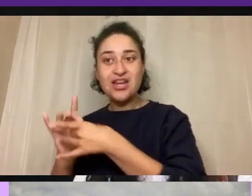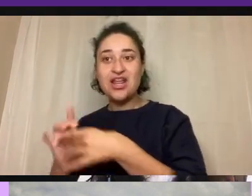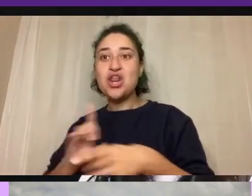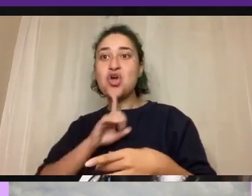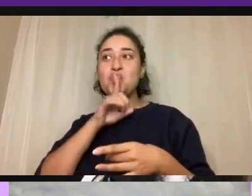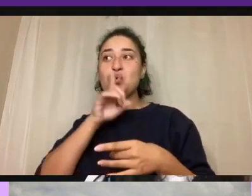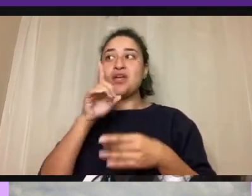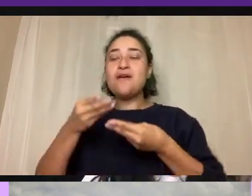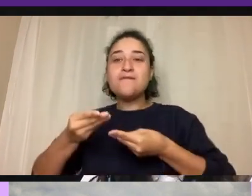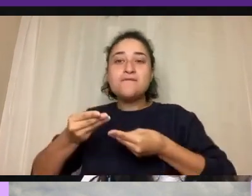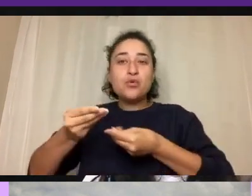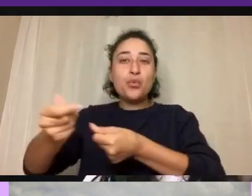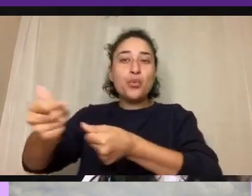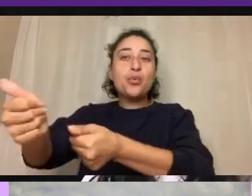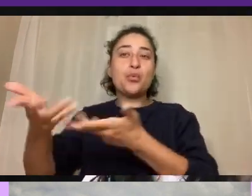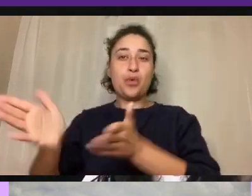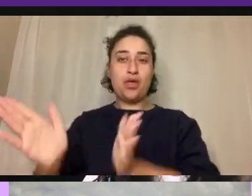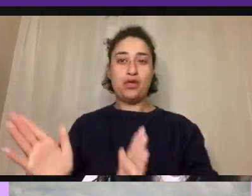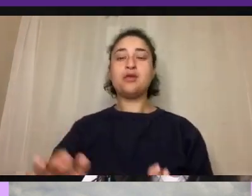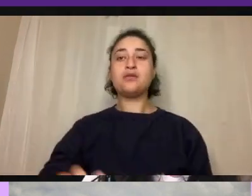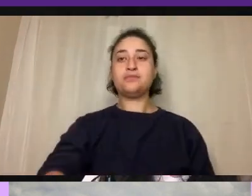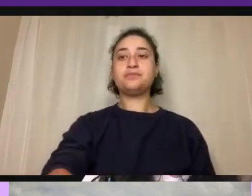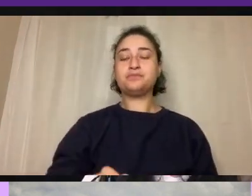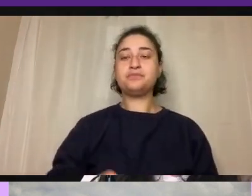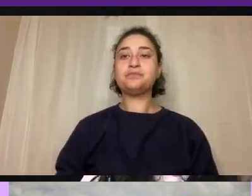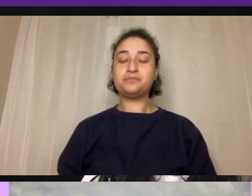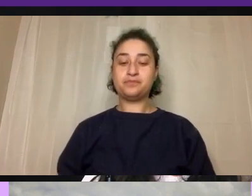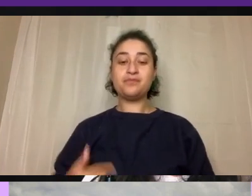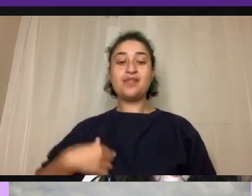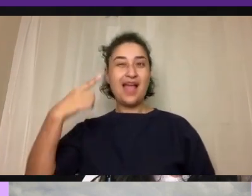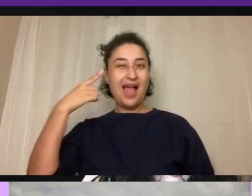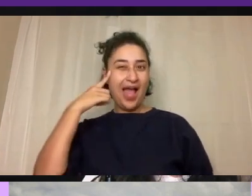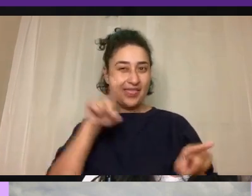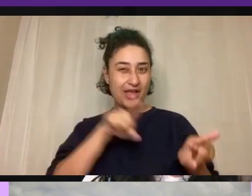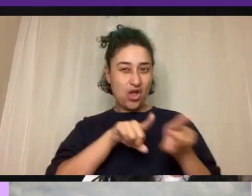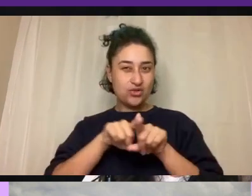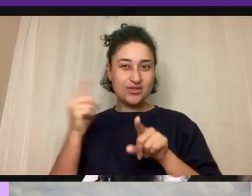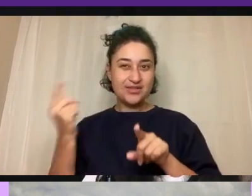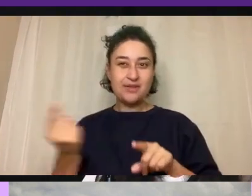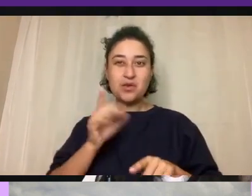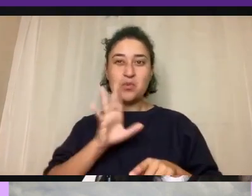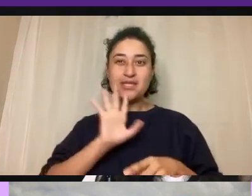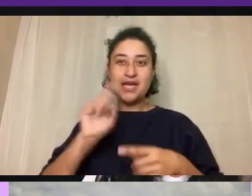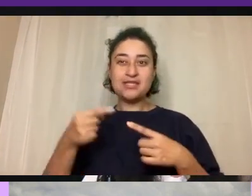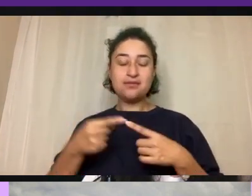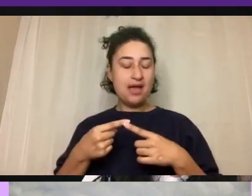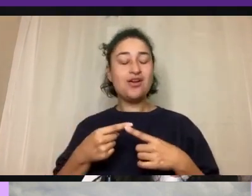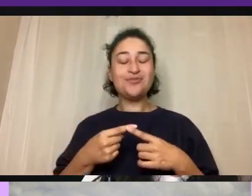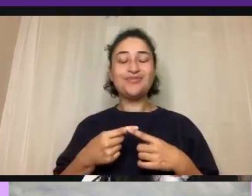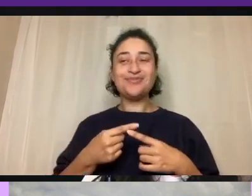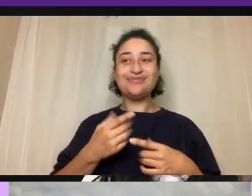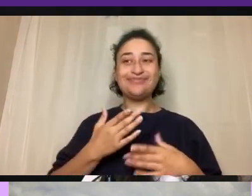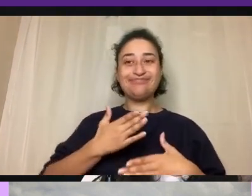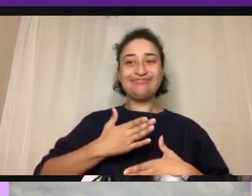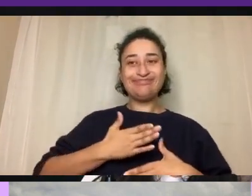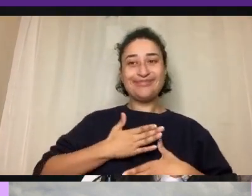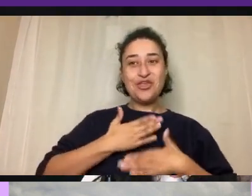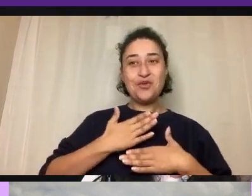way. And I think also something that we talked about, definitely the humor, and Tiffany's hilarious.